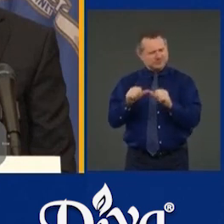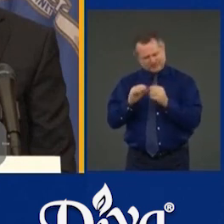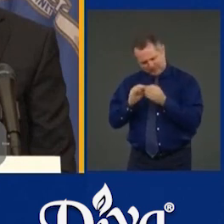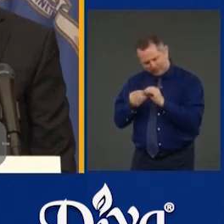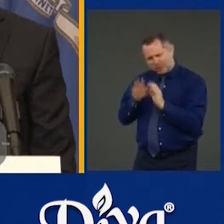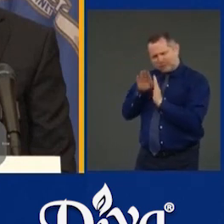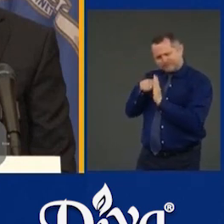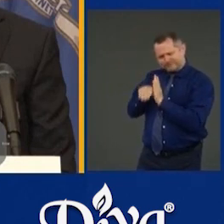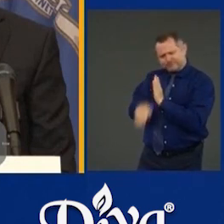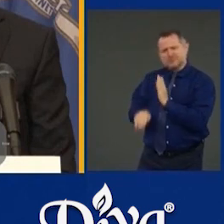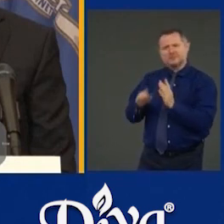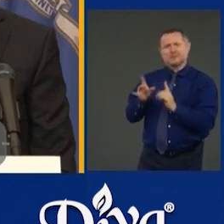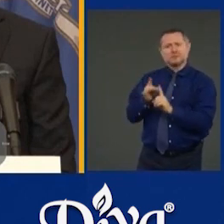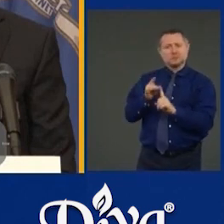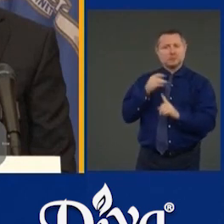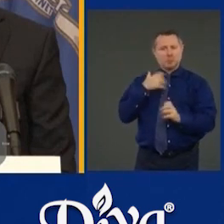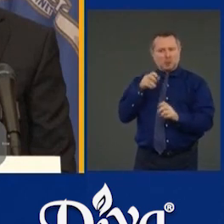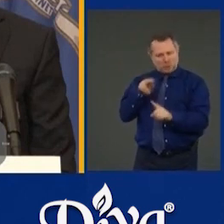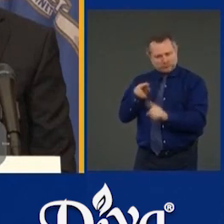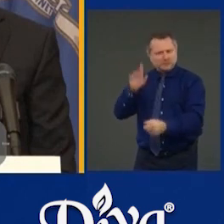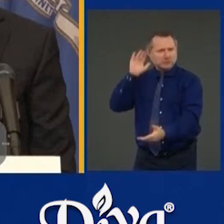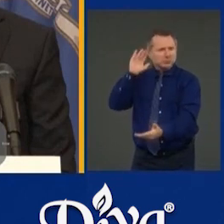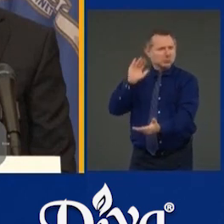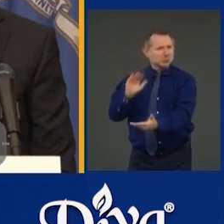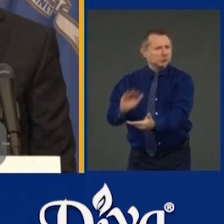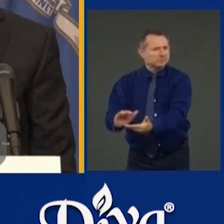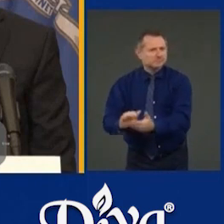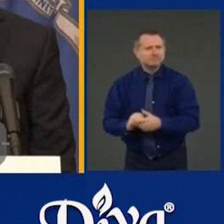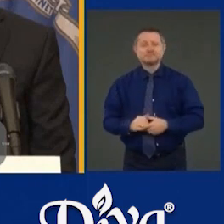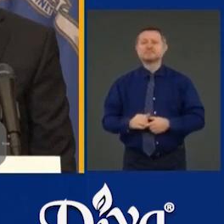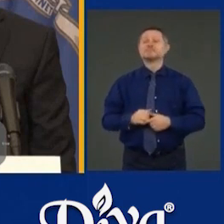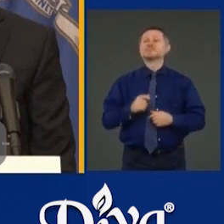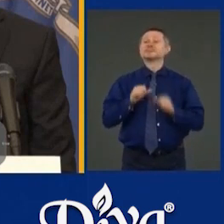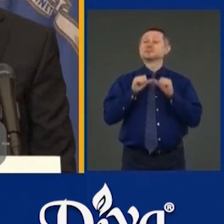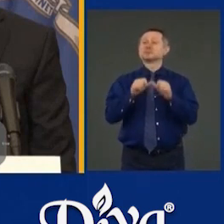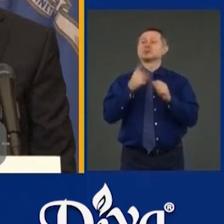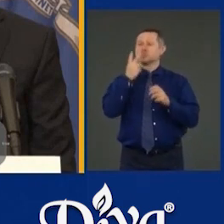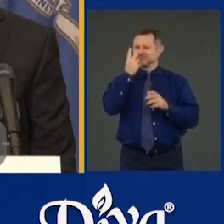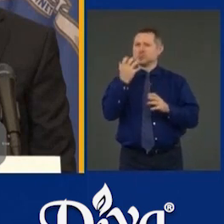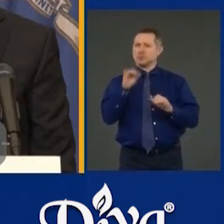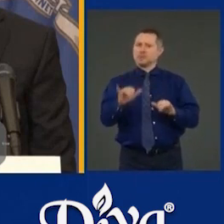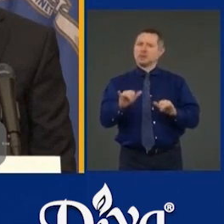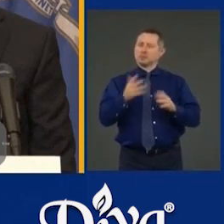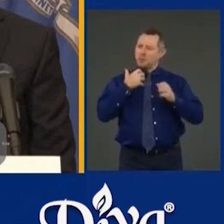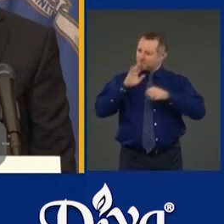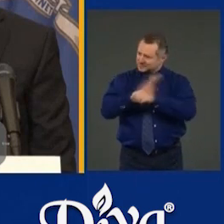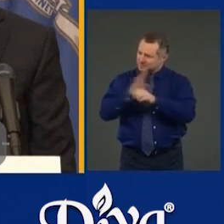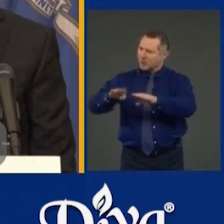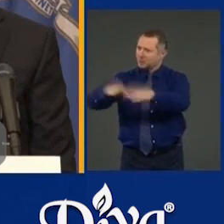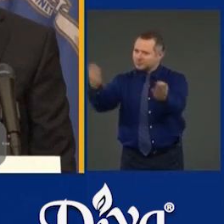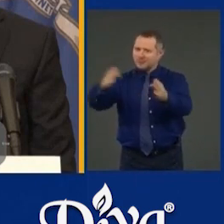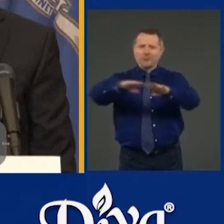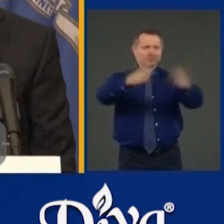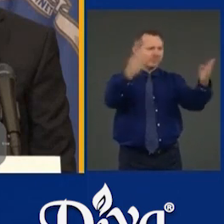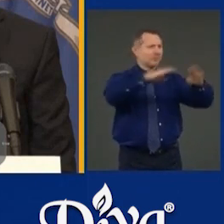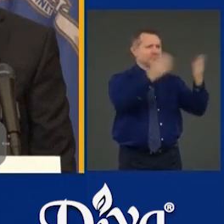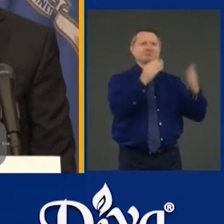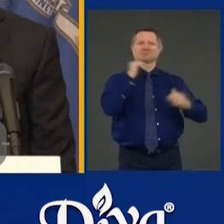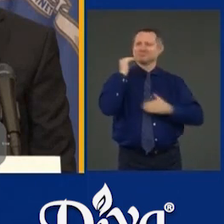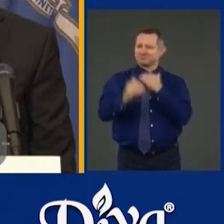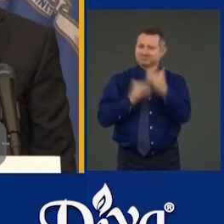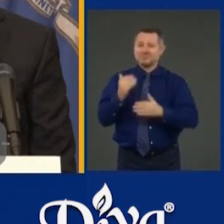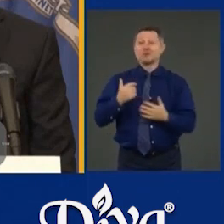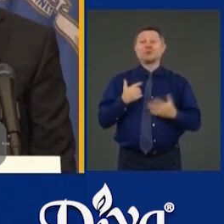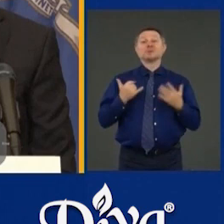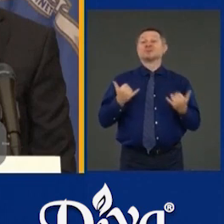see the numbers go down, and we'll continue to see the economic activity go up. And with that, I'm going to turn it